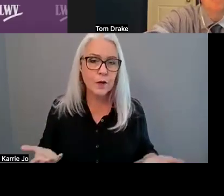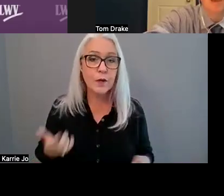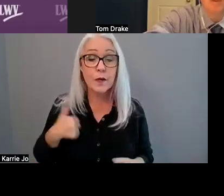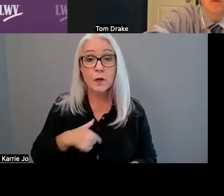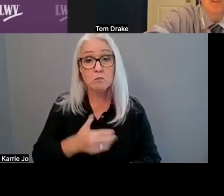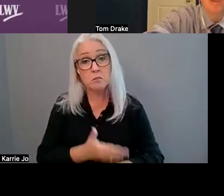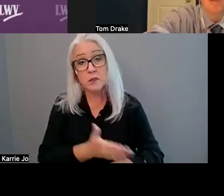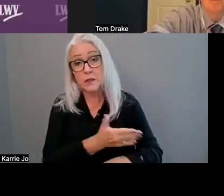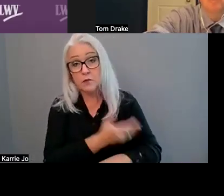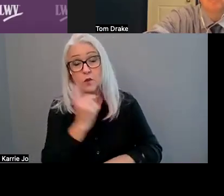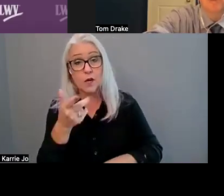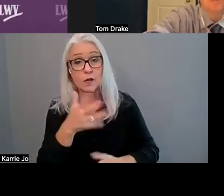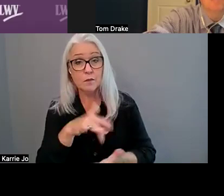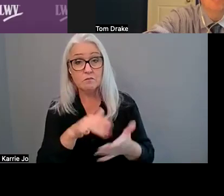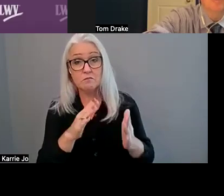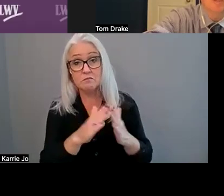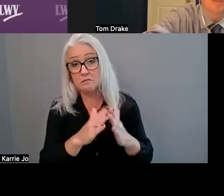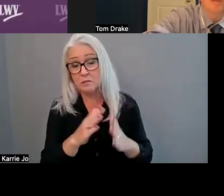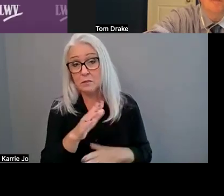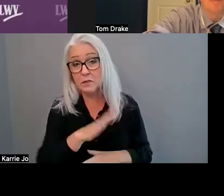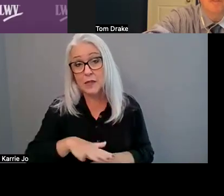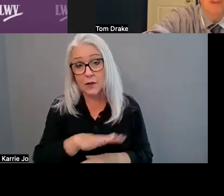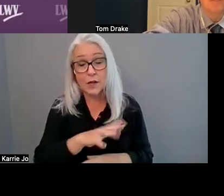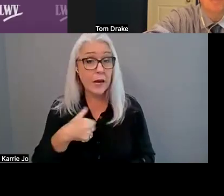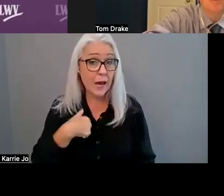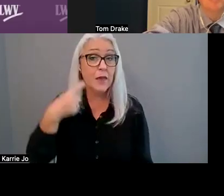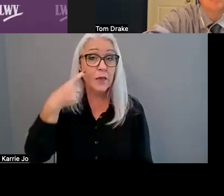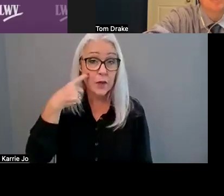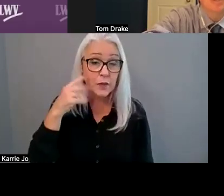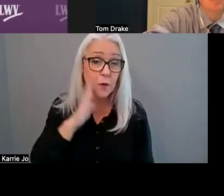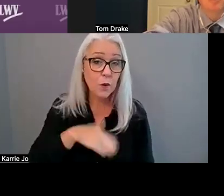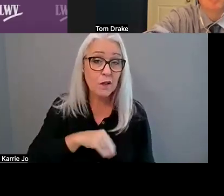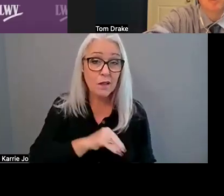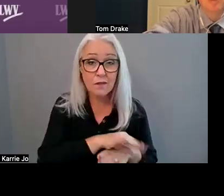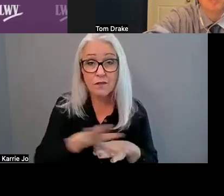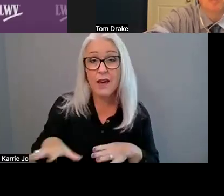our downtown area, which I think affects the person's